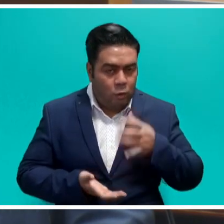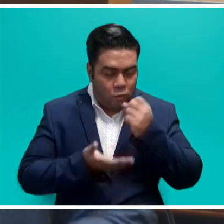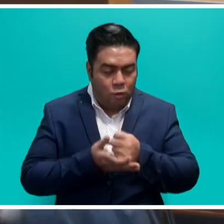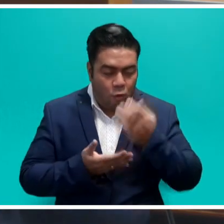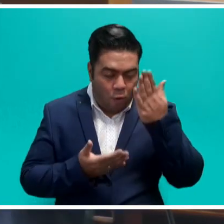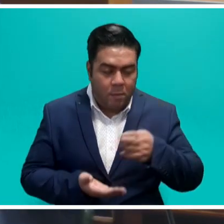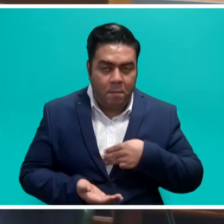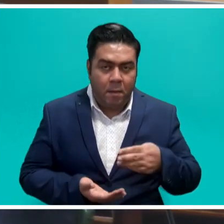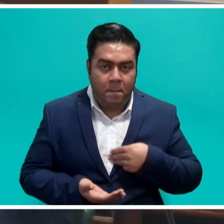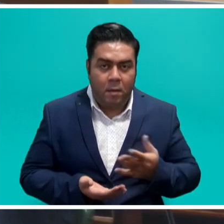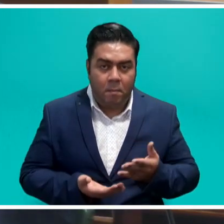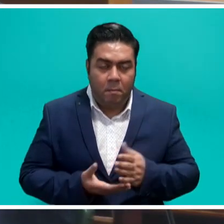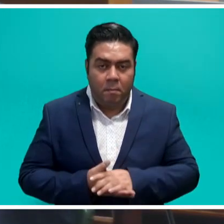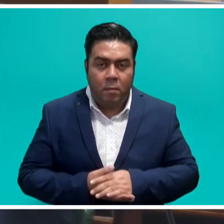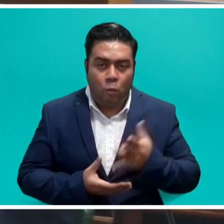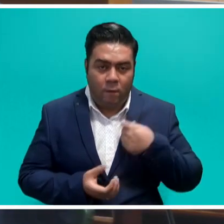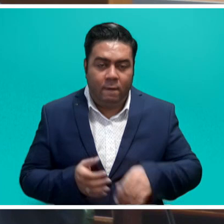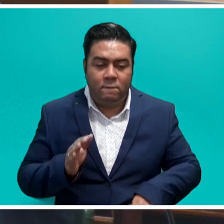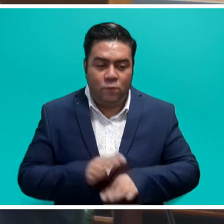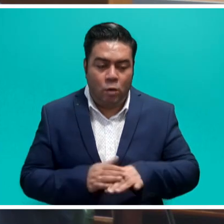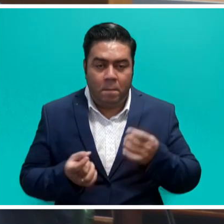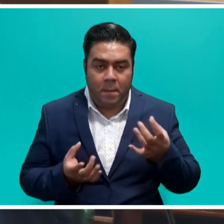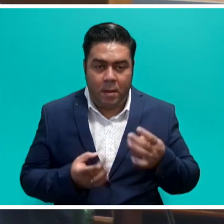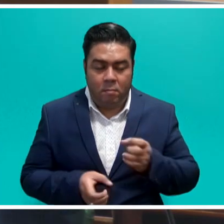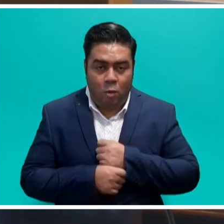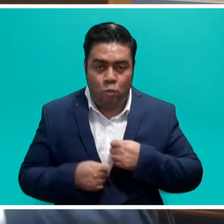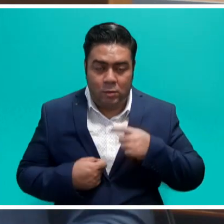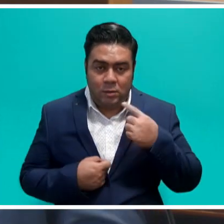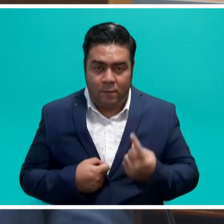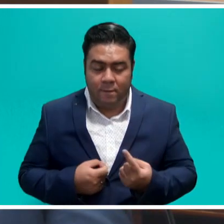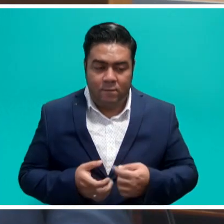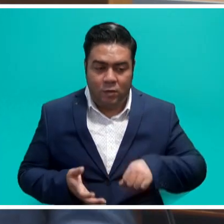member that we have fully prepared ourselves for the crushing,